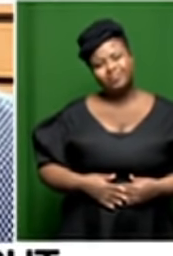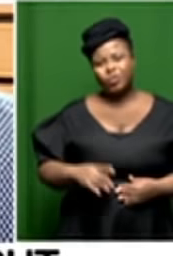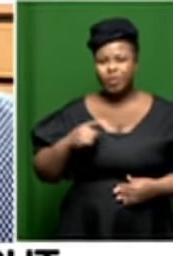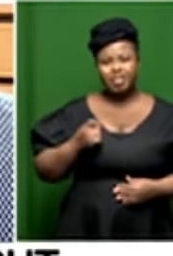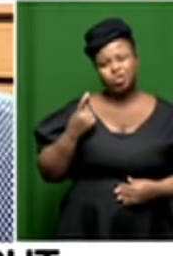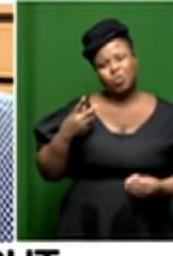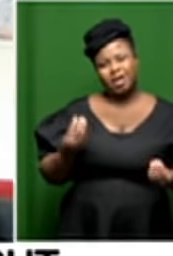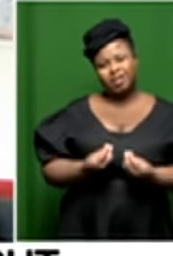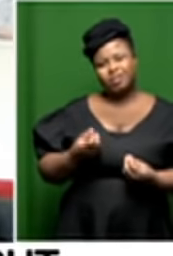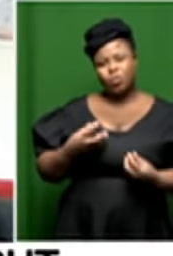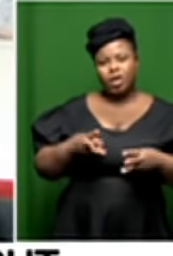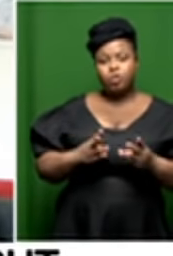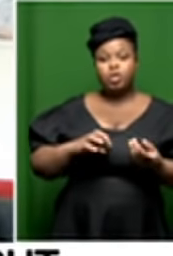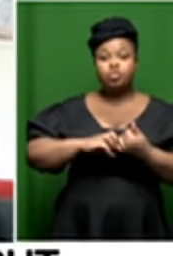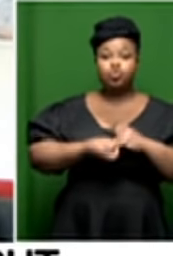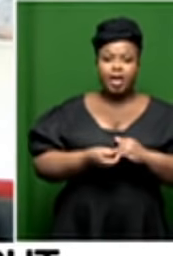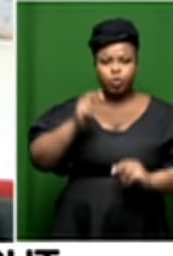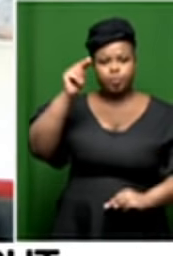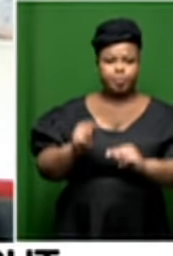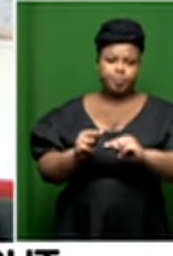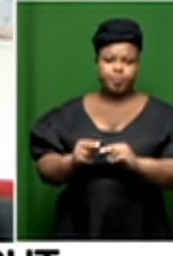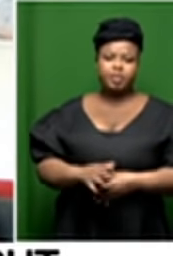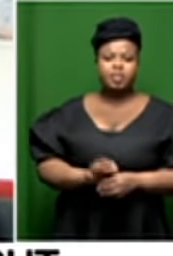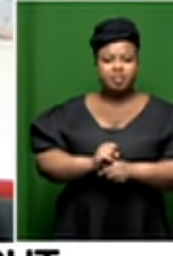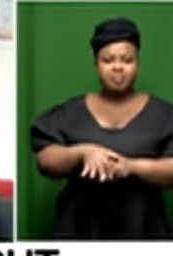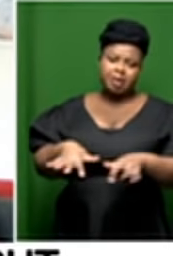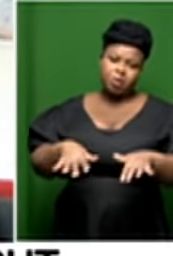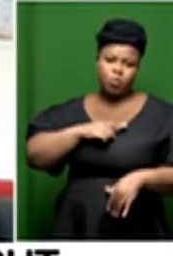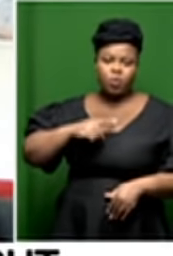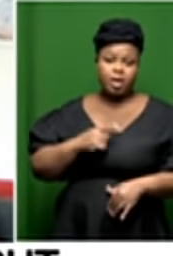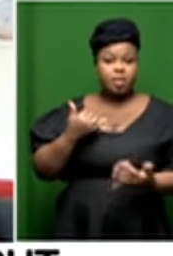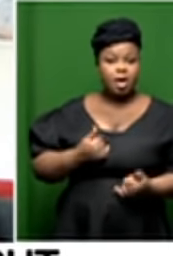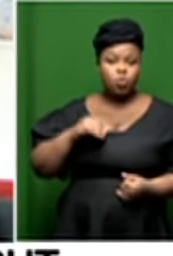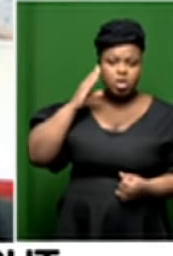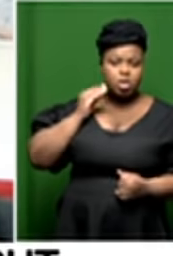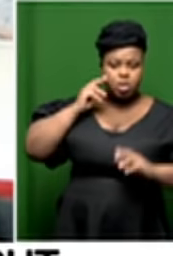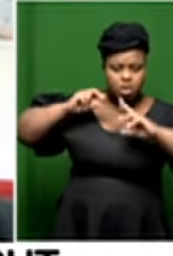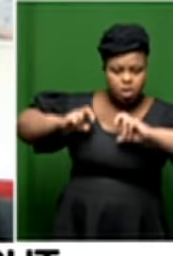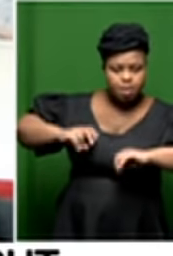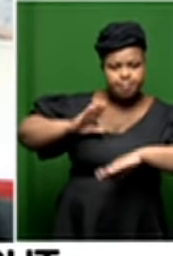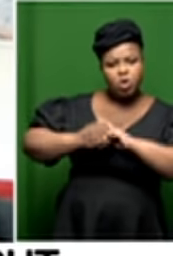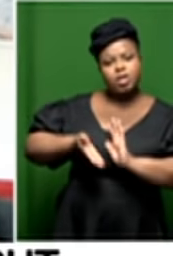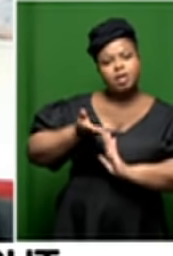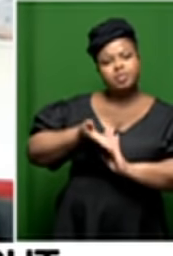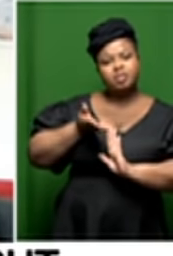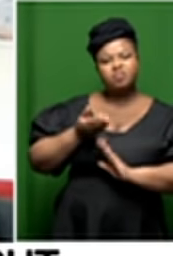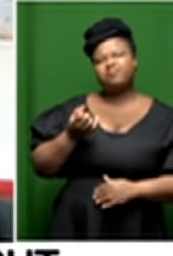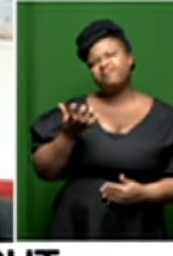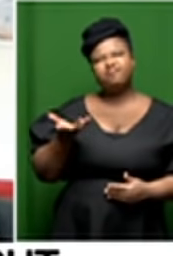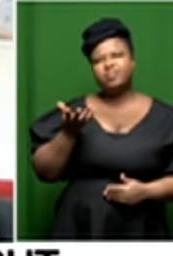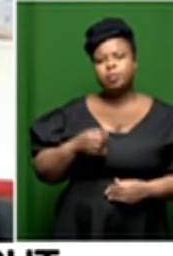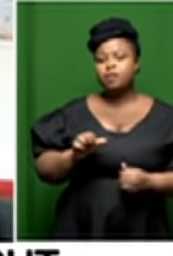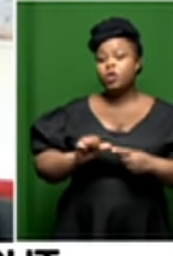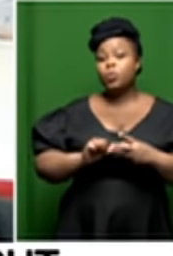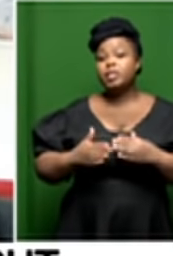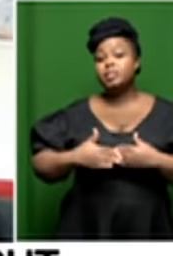way we're going to reduce the numbers of these variants that emerge. We are, as I say, we're doing the experiments at the moment. We hope to have data for you all in the next couple